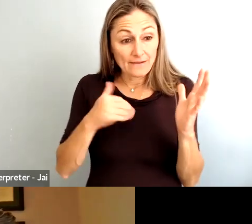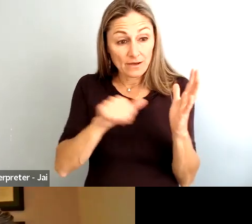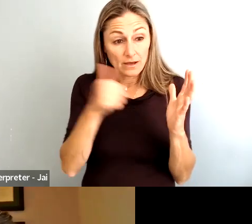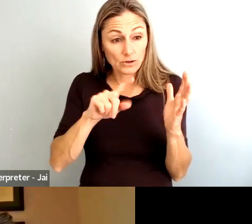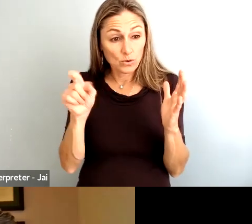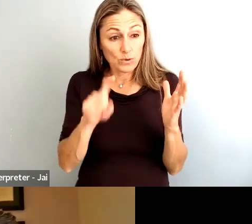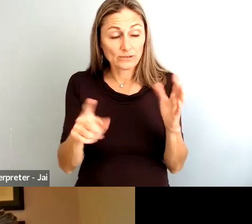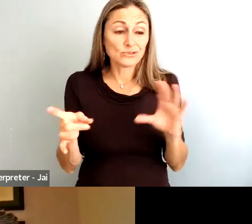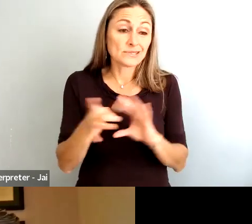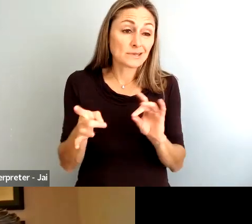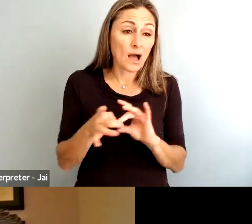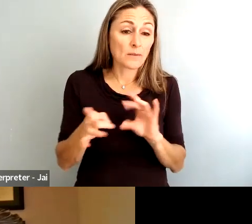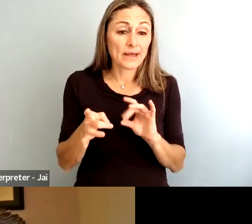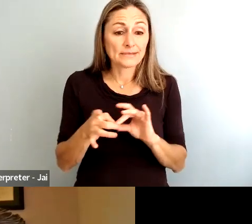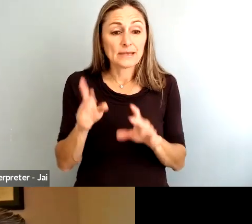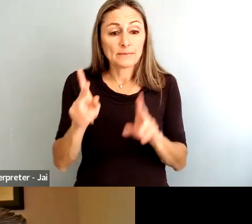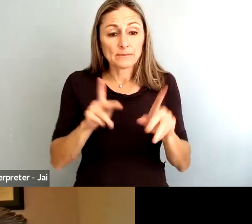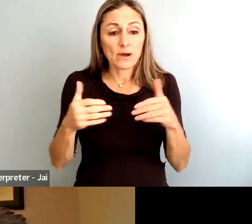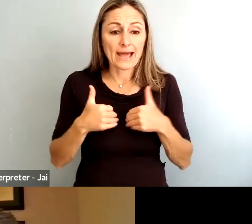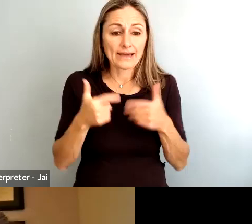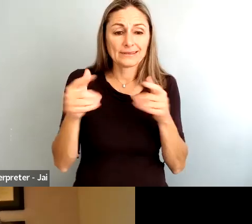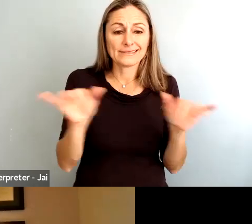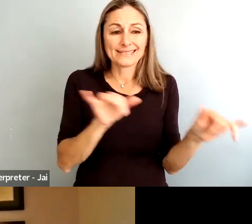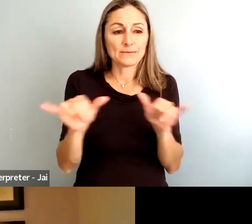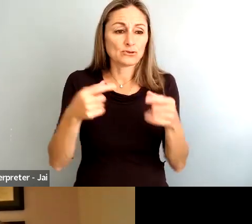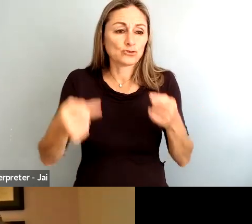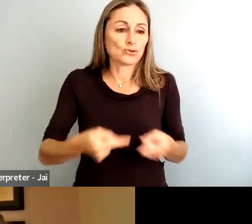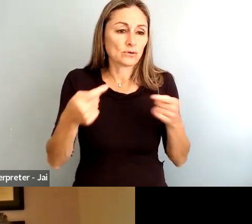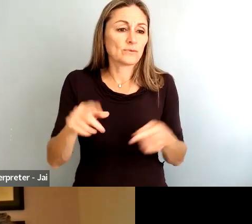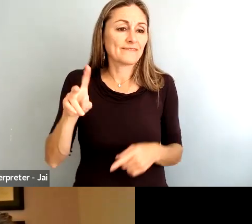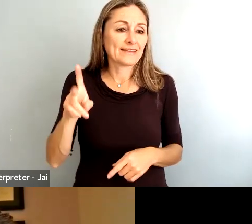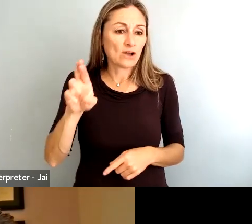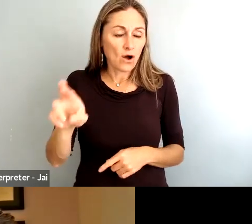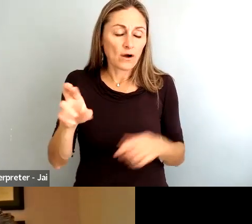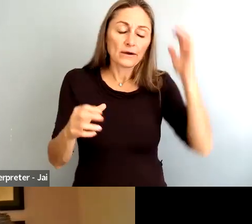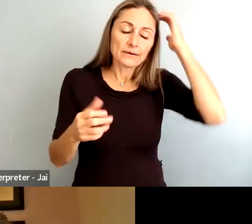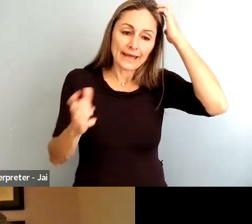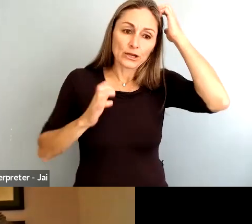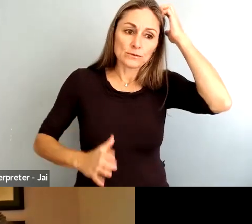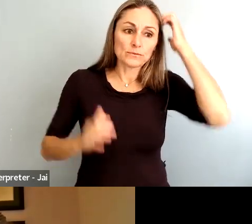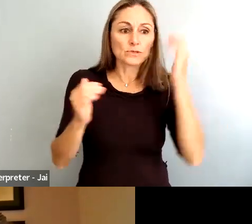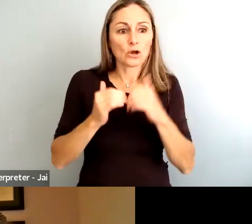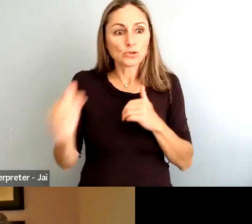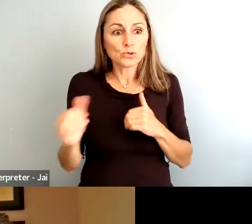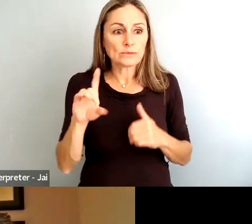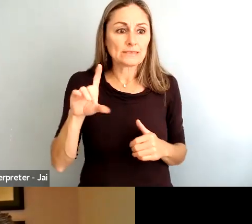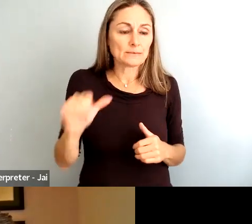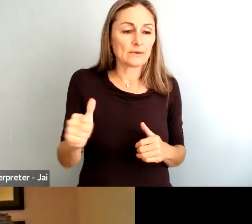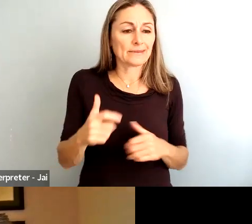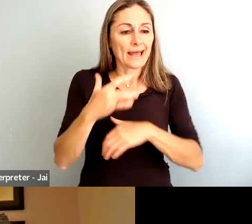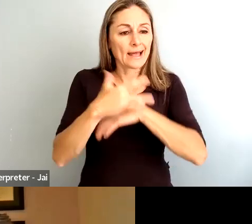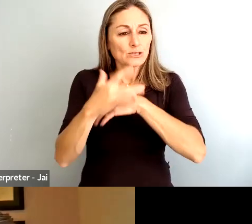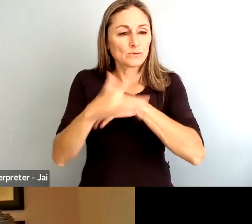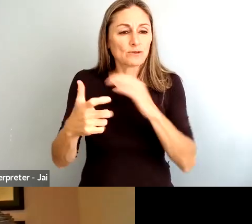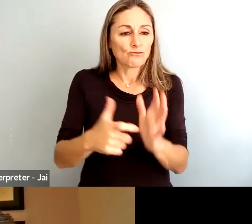Just comments, people are having similar struggles with VR, stating that consumers are too disabled. So the eligibility requirement,